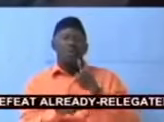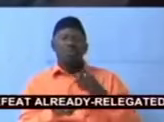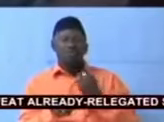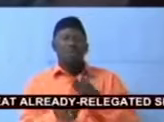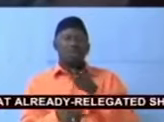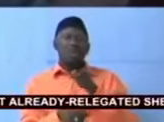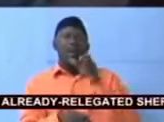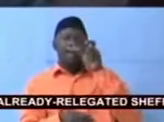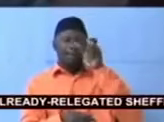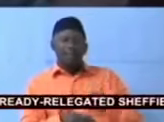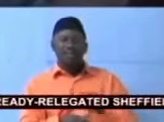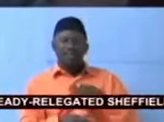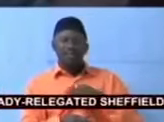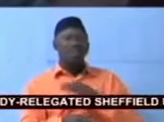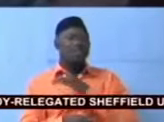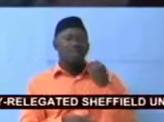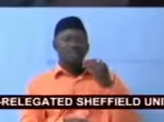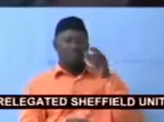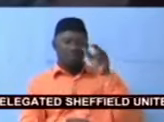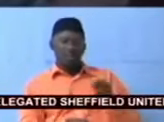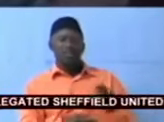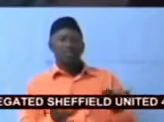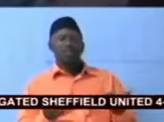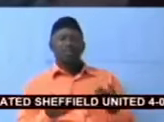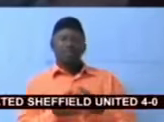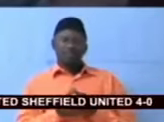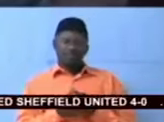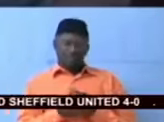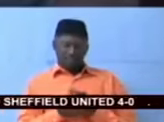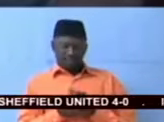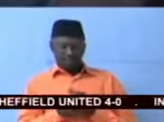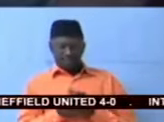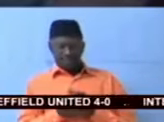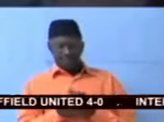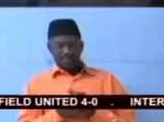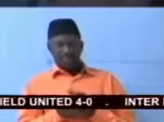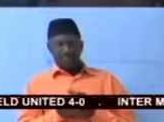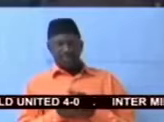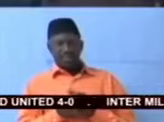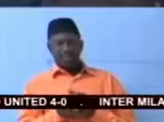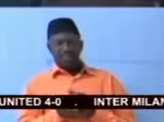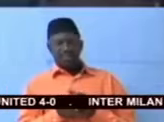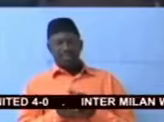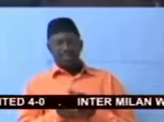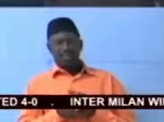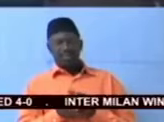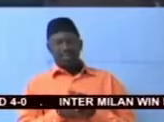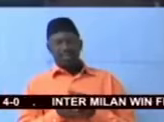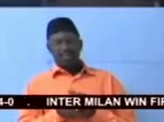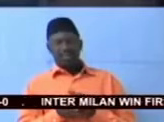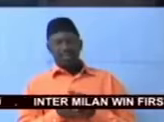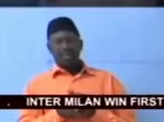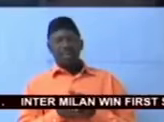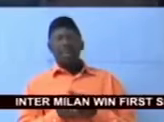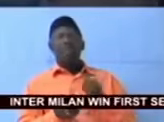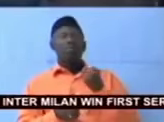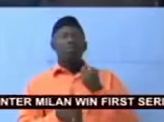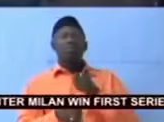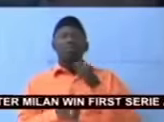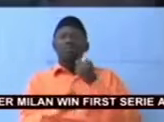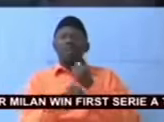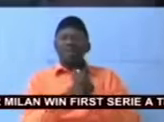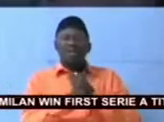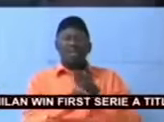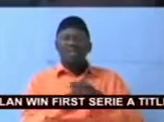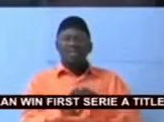ben bo xamne ni tuuma la xamne tuuma bu mat la which was the rash and or negligent act causing death di